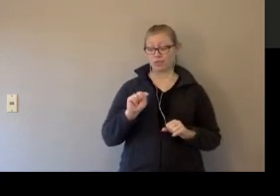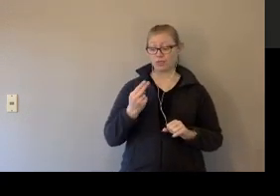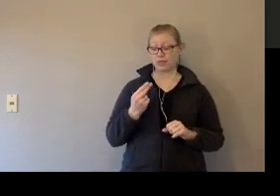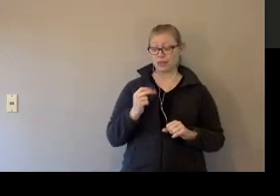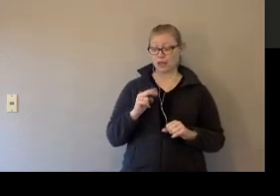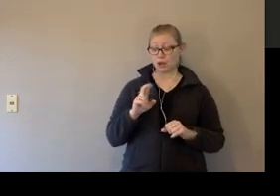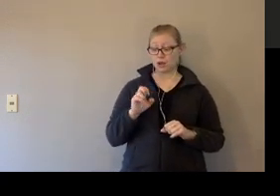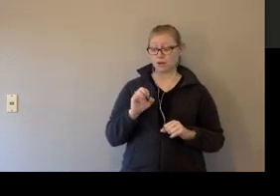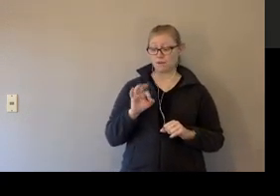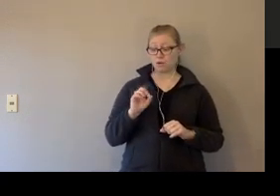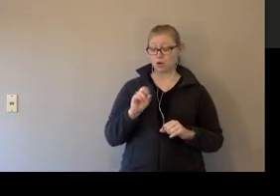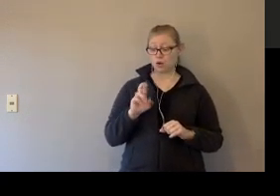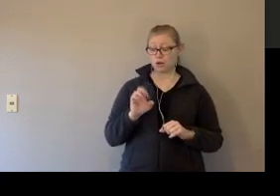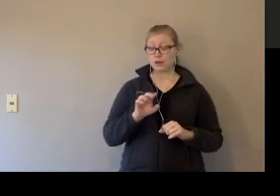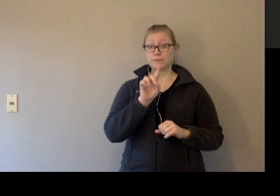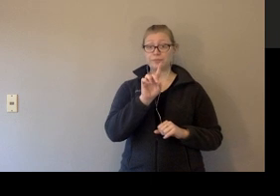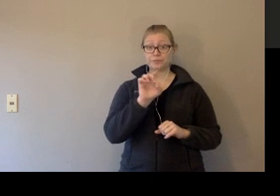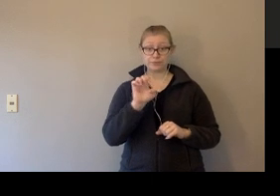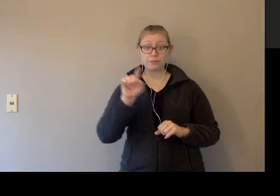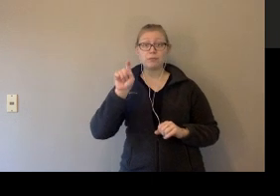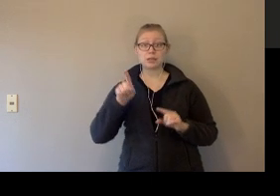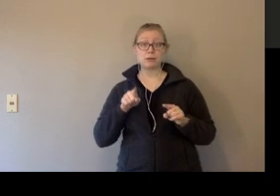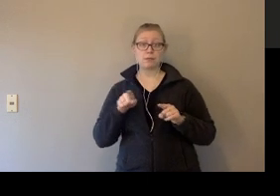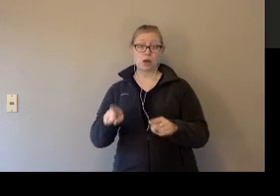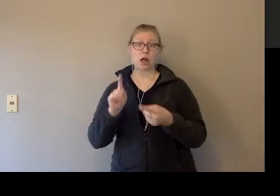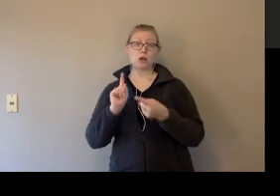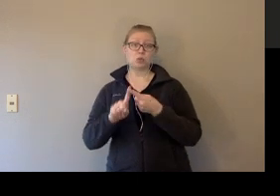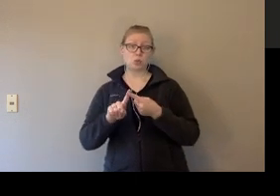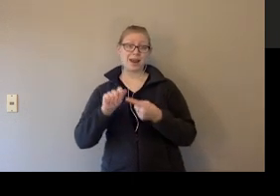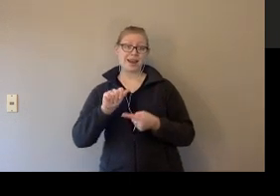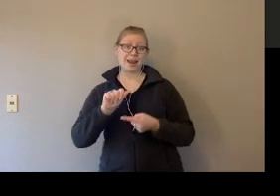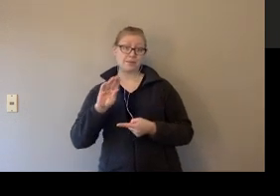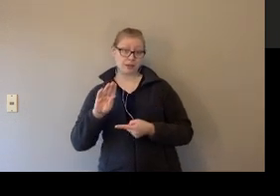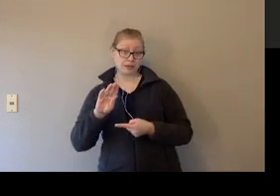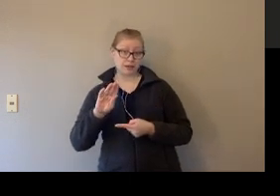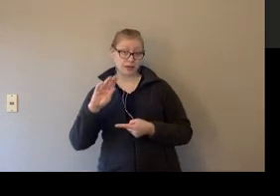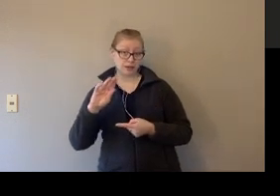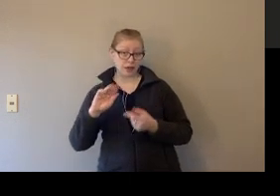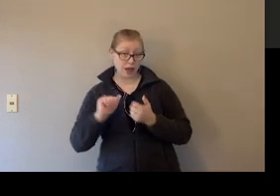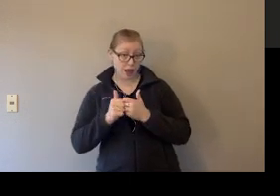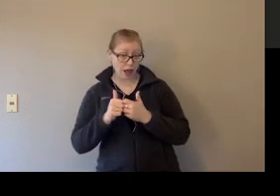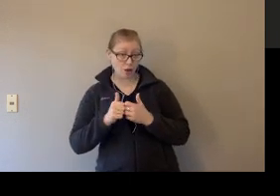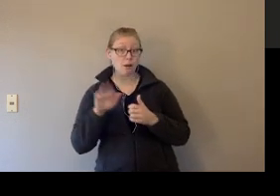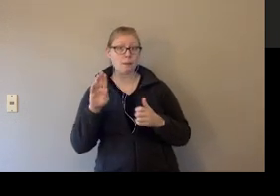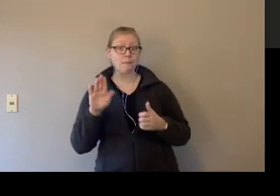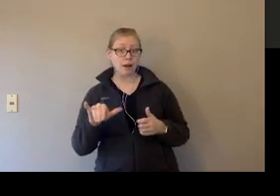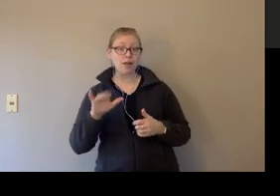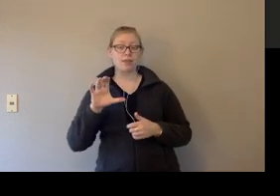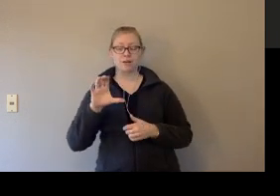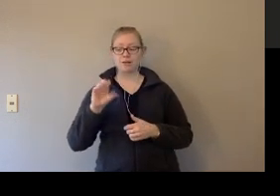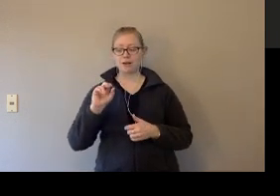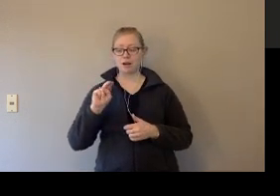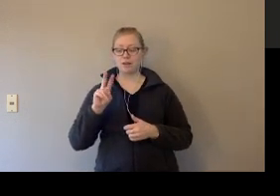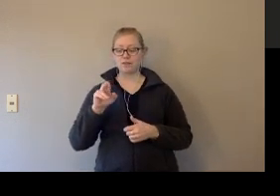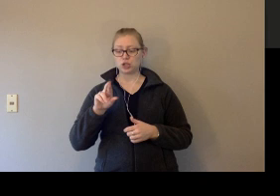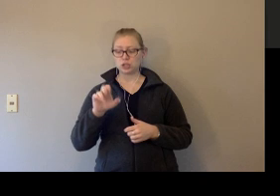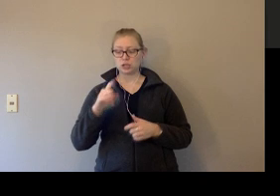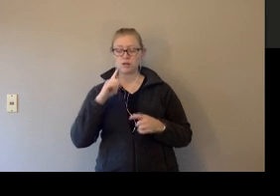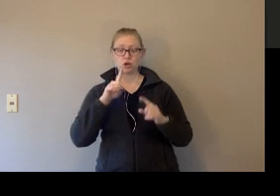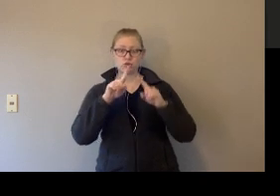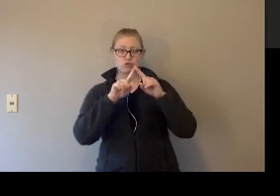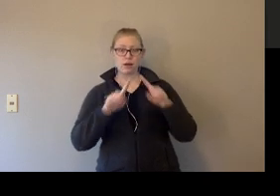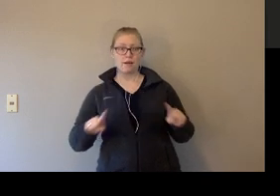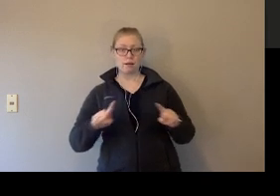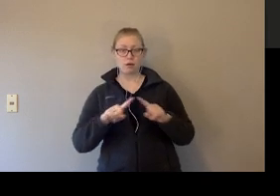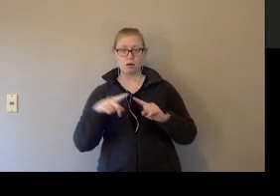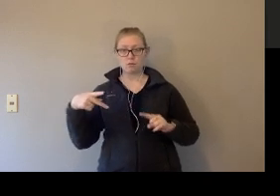be parallel to AB by the converse of the triangle proportionality theorem. So I can put a